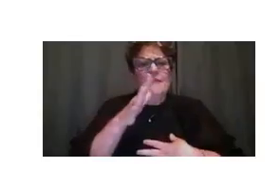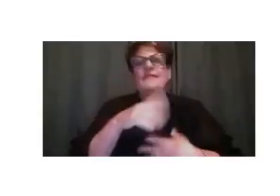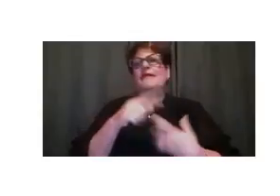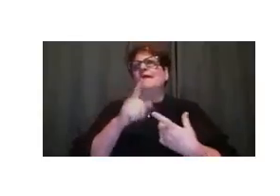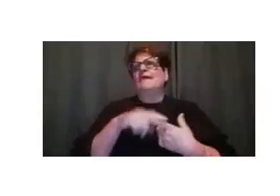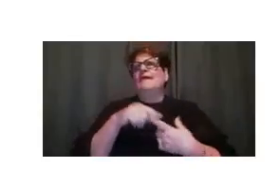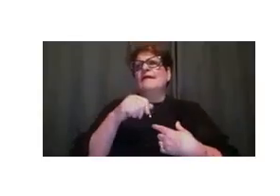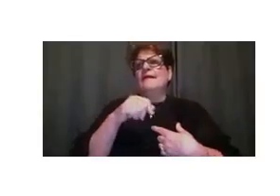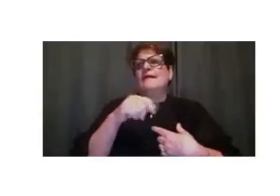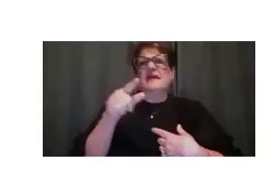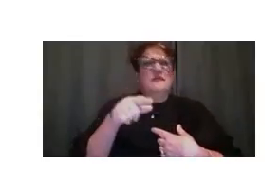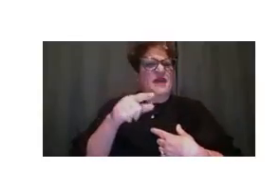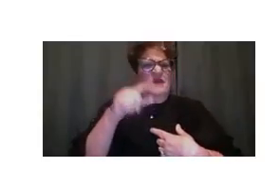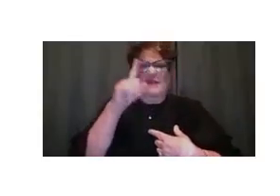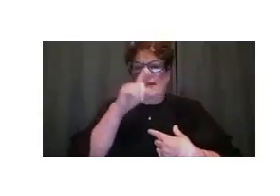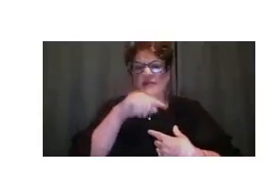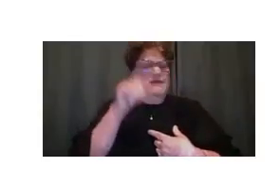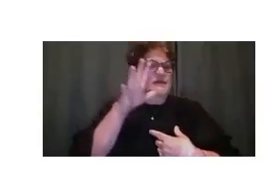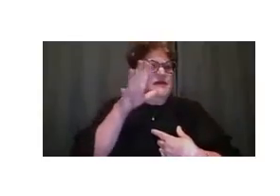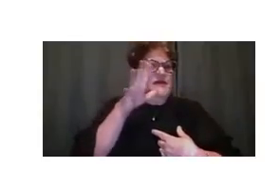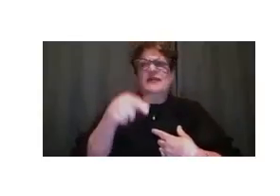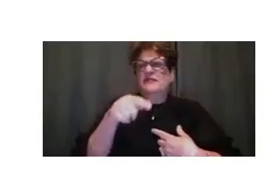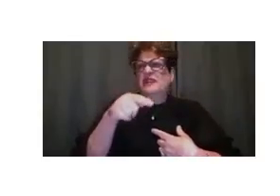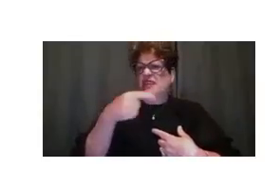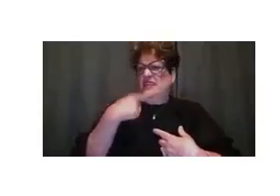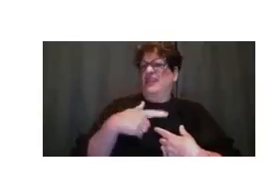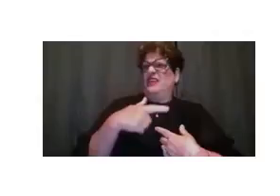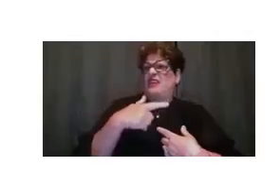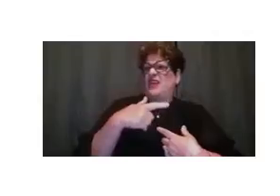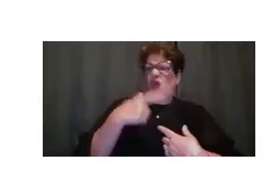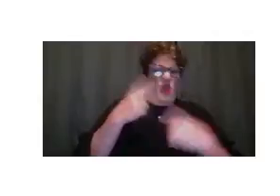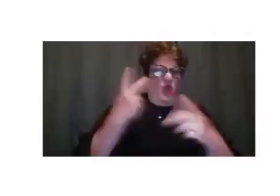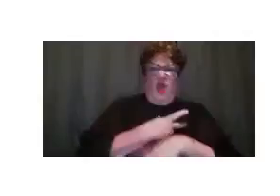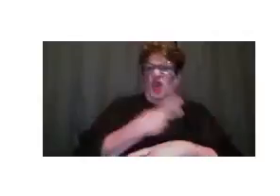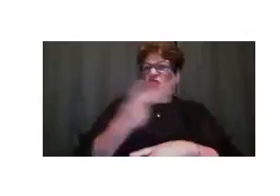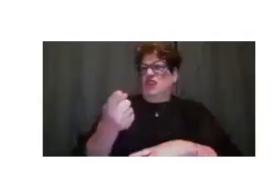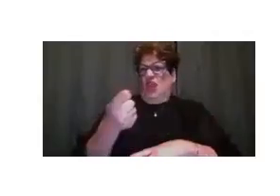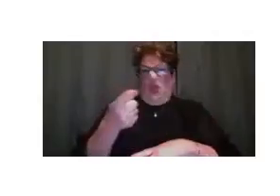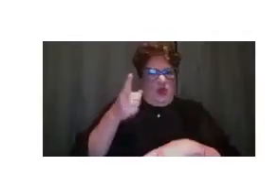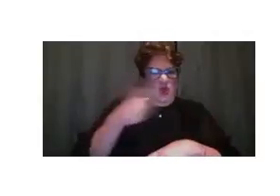foster mom was like, isn't it bad enough you have a